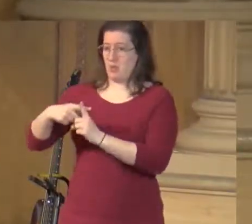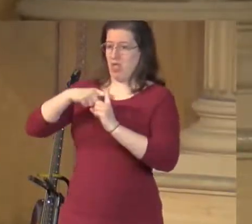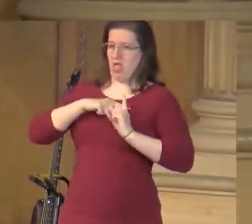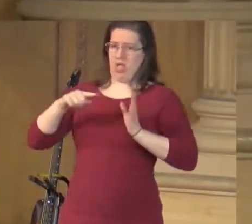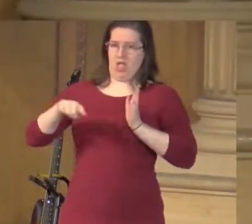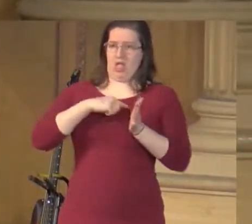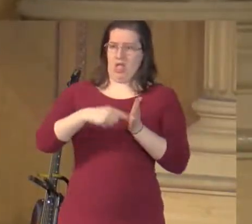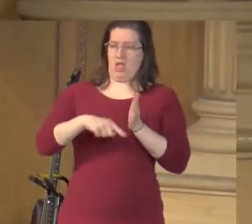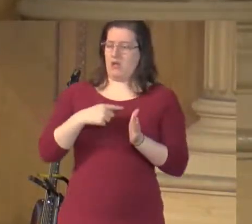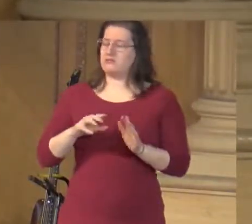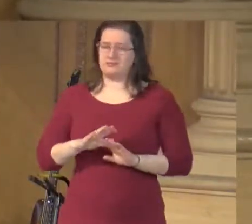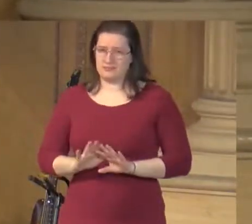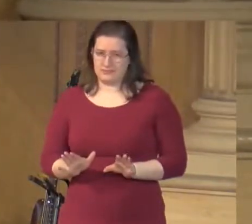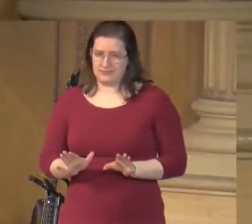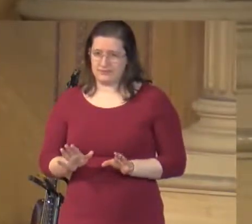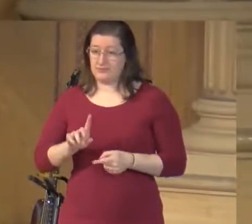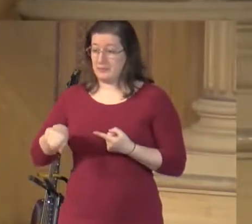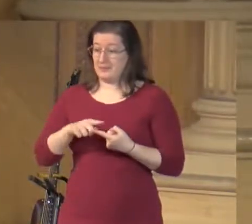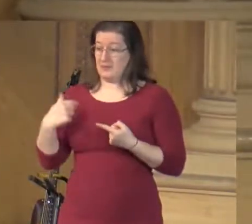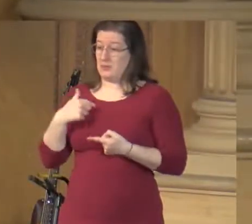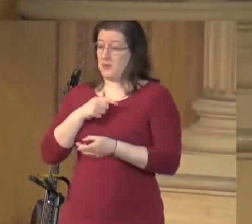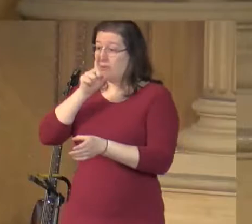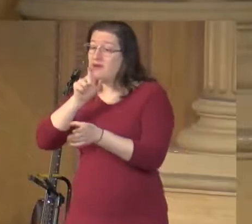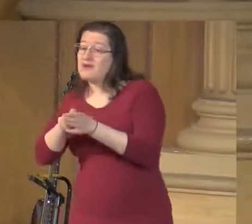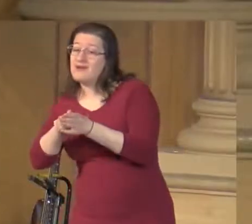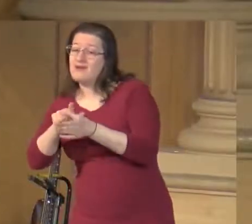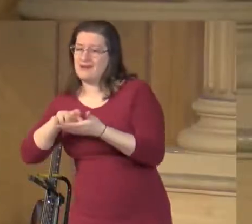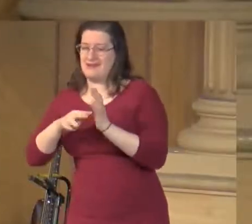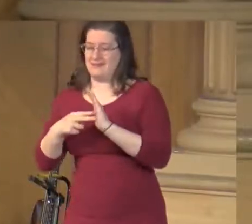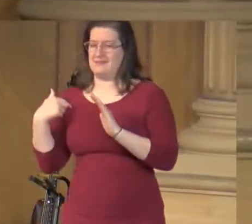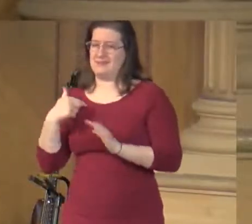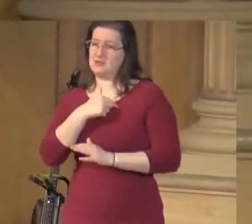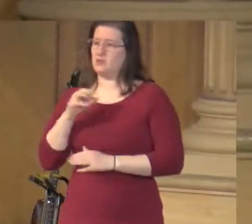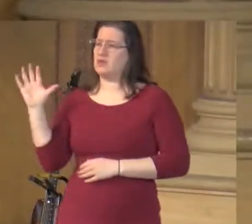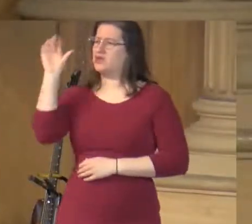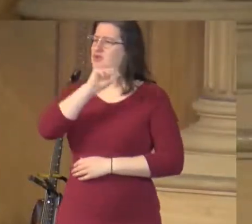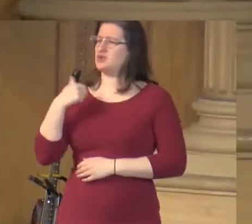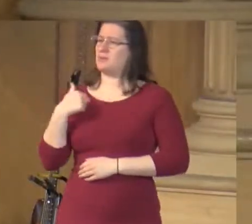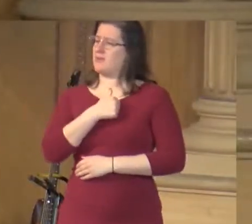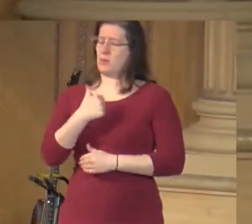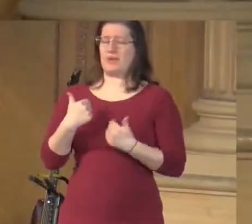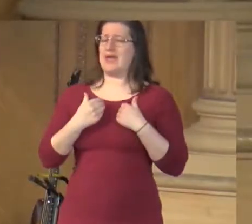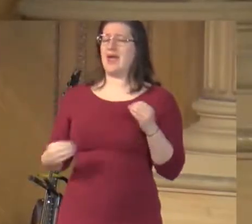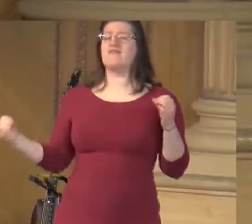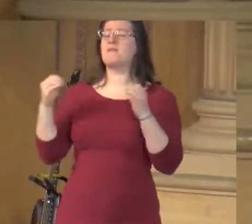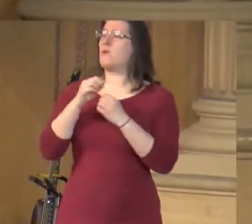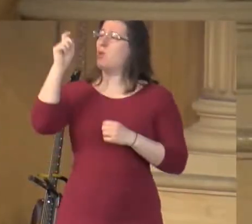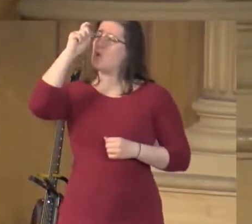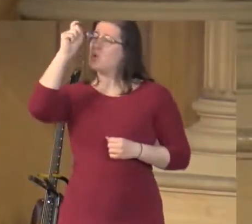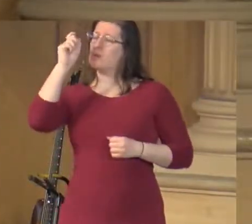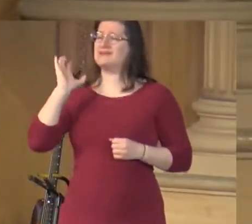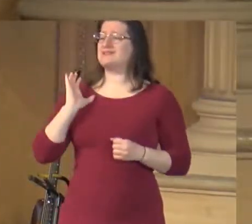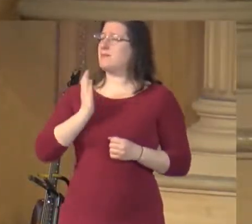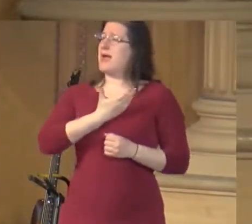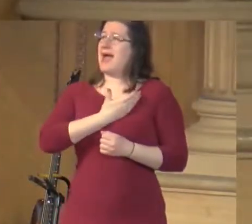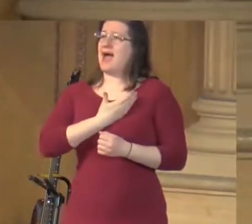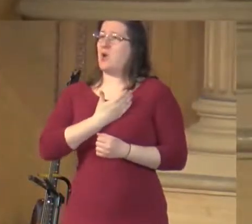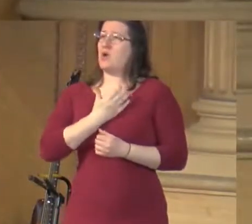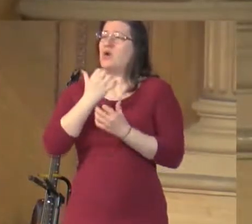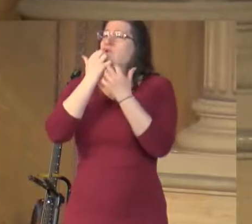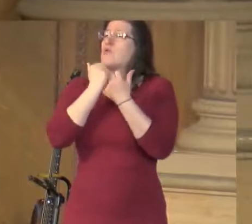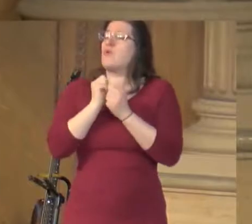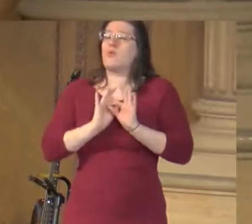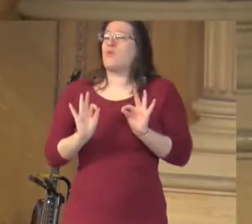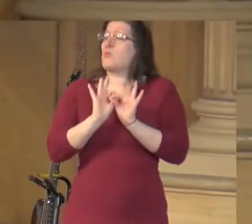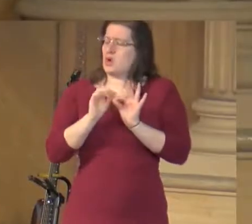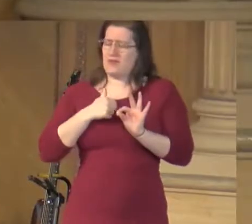overestimating ourselves. We're overestimating our own wisdom, our own indispensability to be in